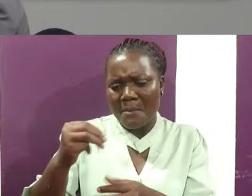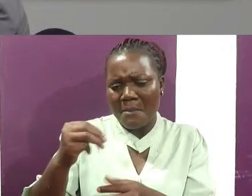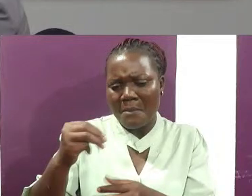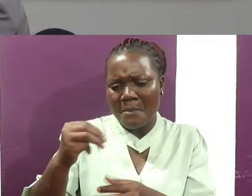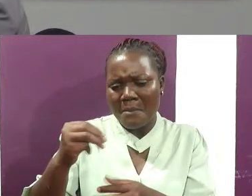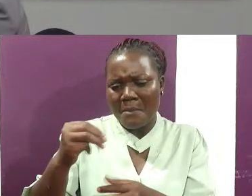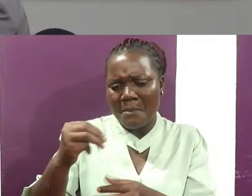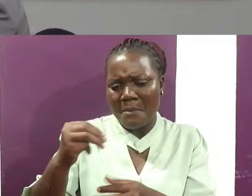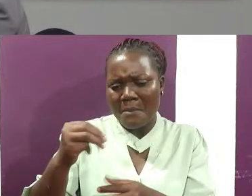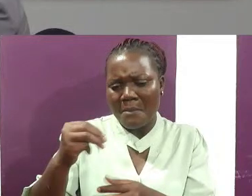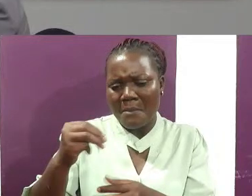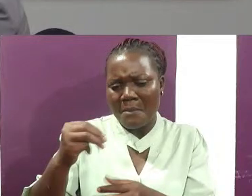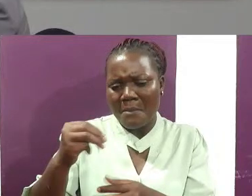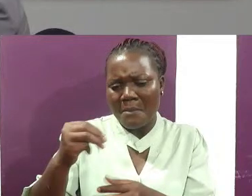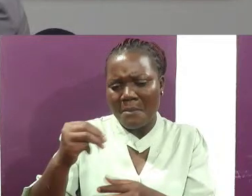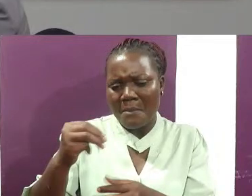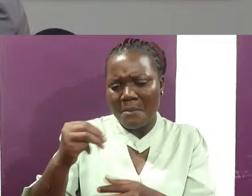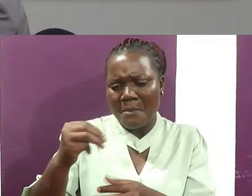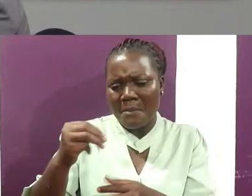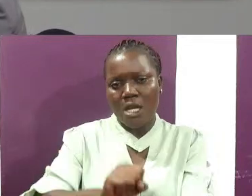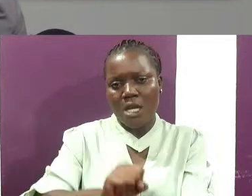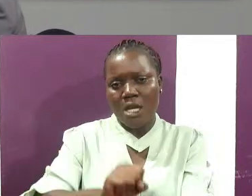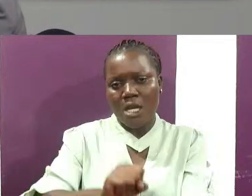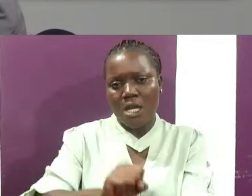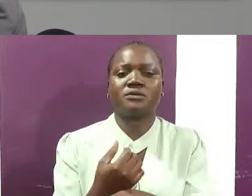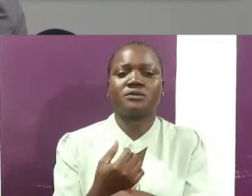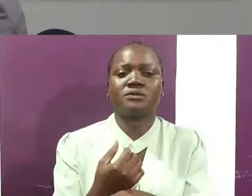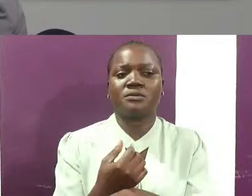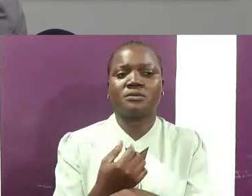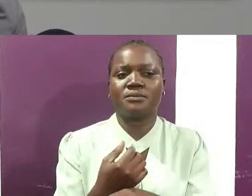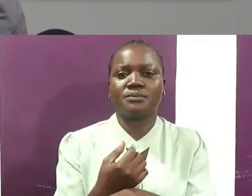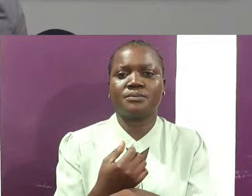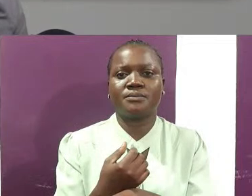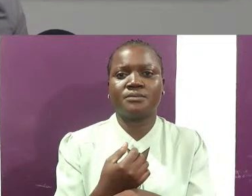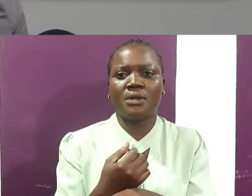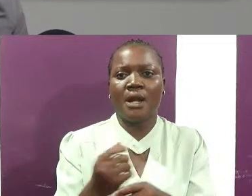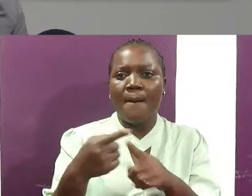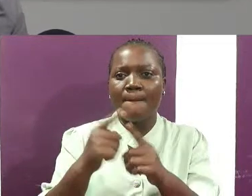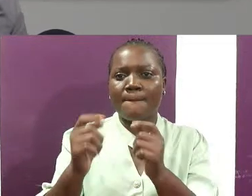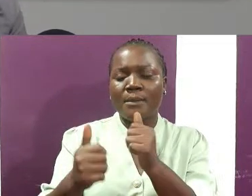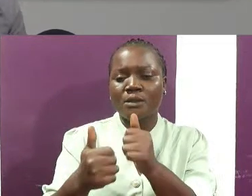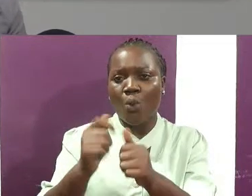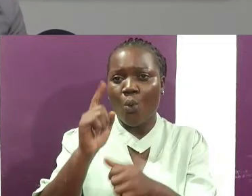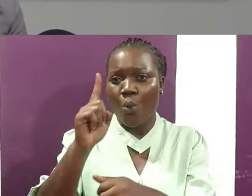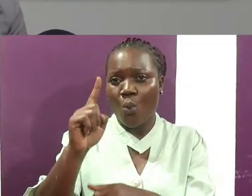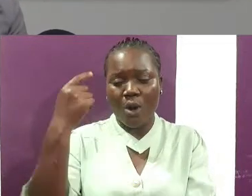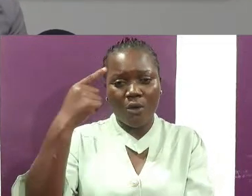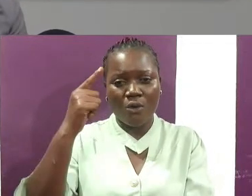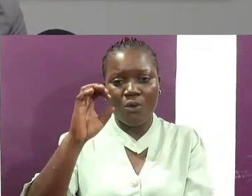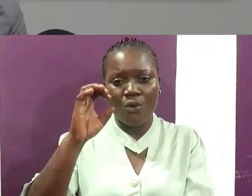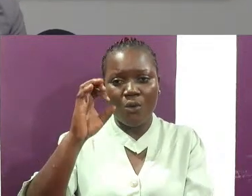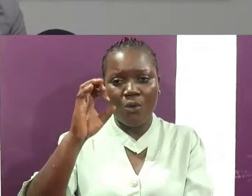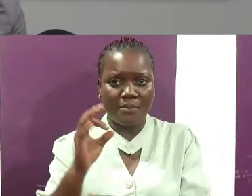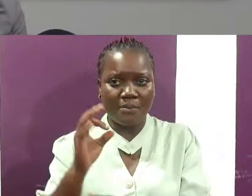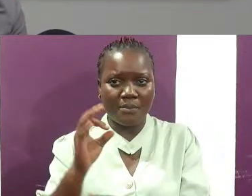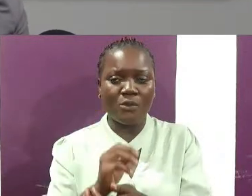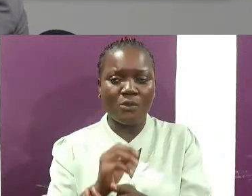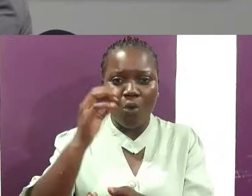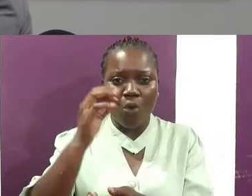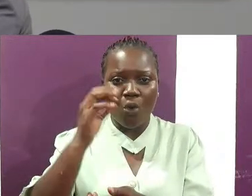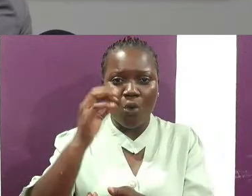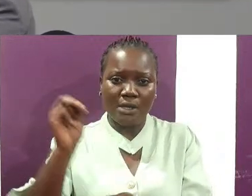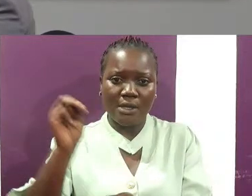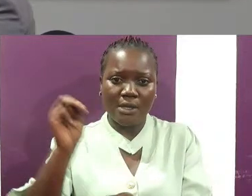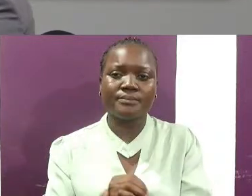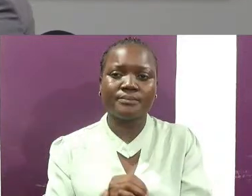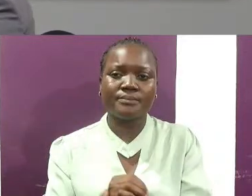two churches or two congregations, but one of them was done away. That's what Galatians is all about in the book of Hebrews, is we